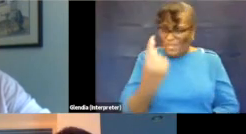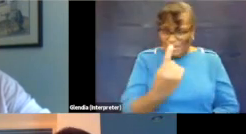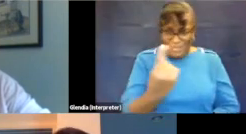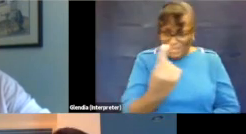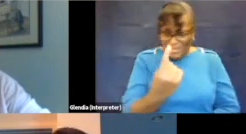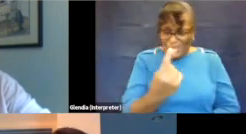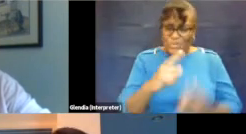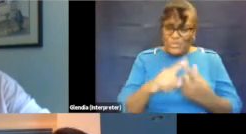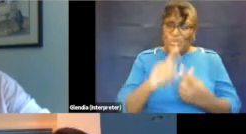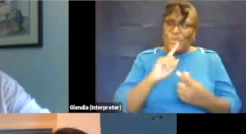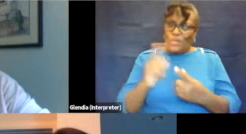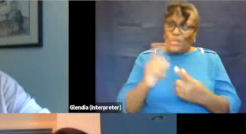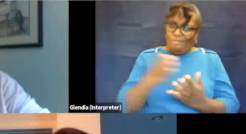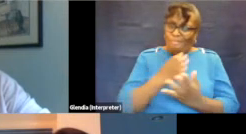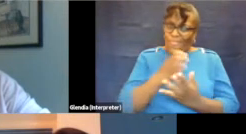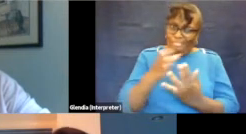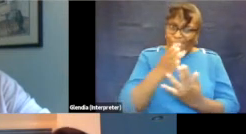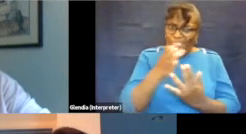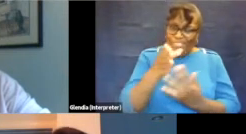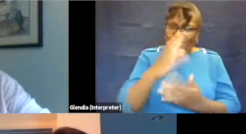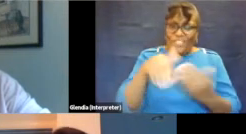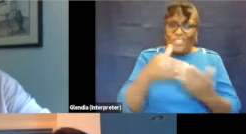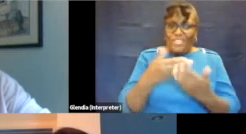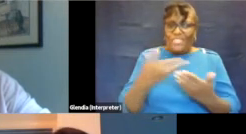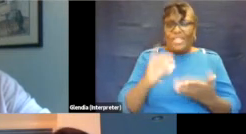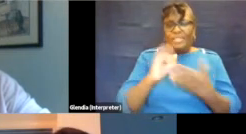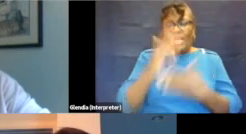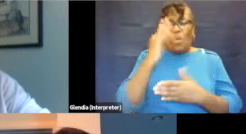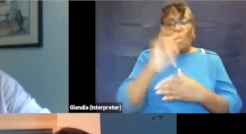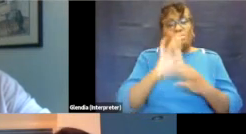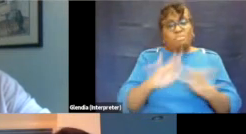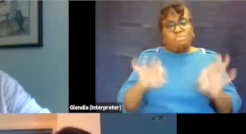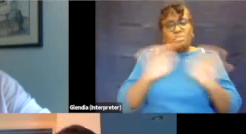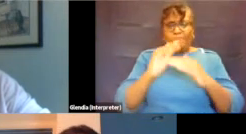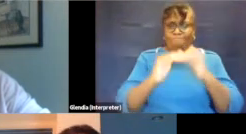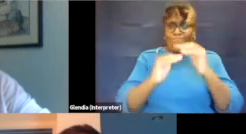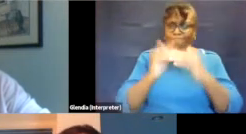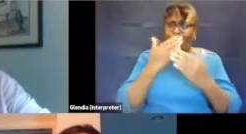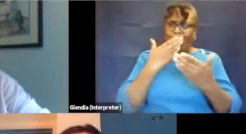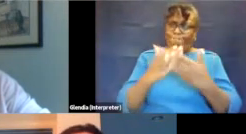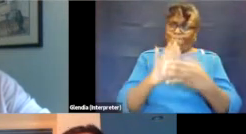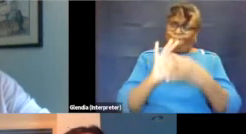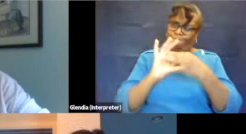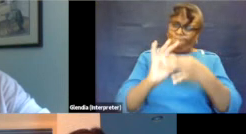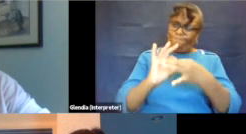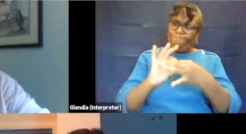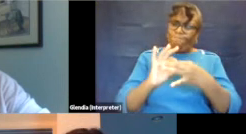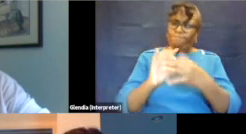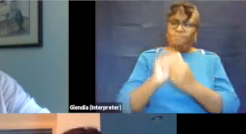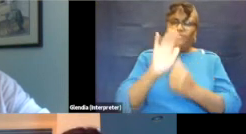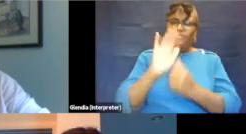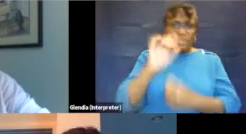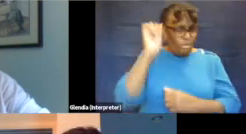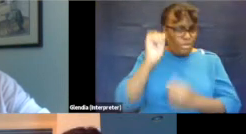strong relationship with your audiologist is very important. You want to make sure you're making the most of your visit, and he or she needs to be aware of things you're doing